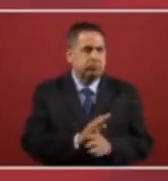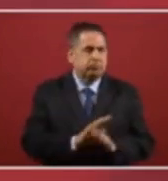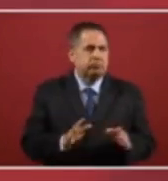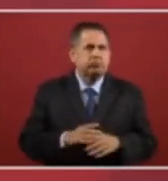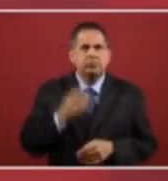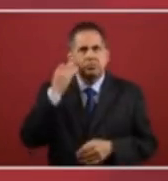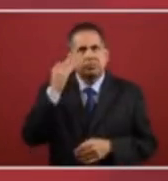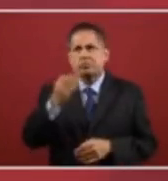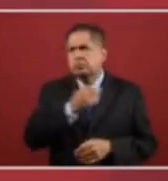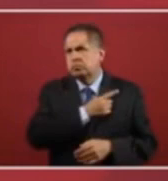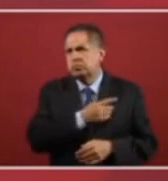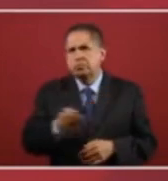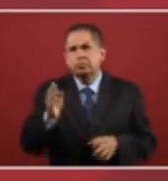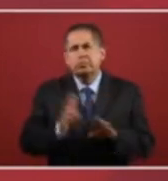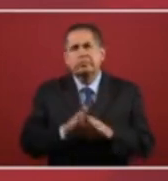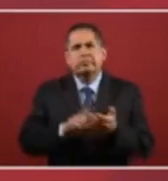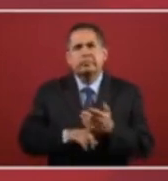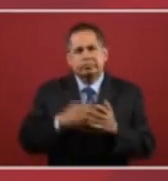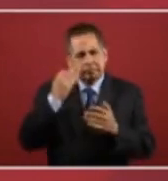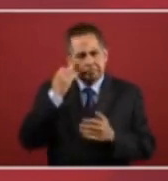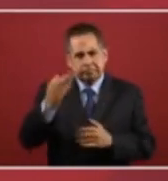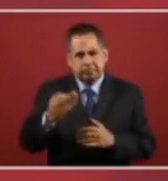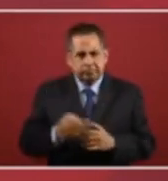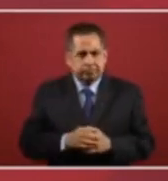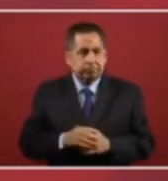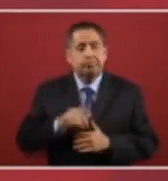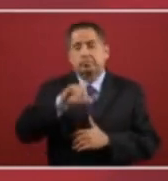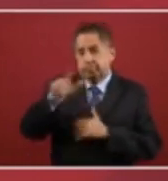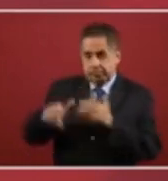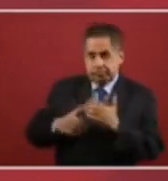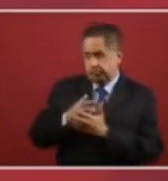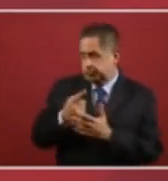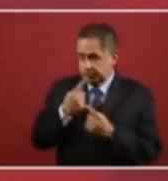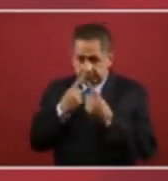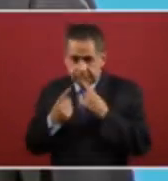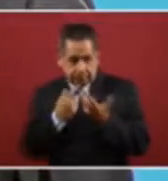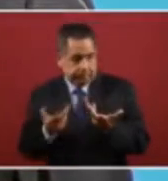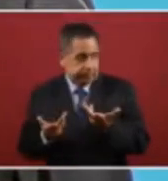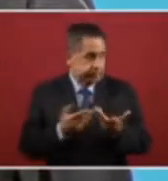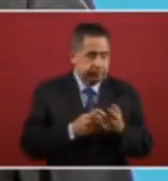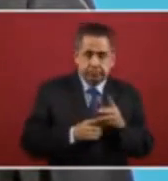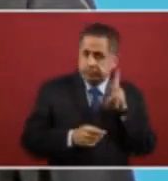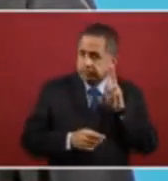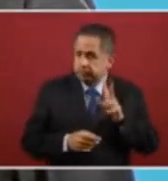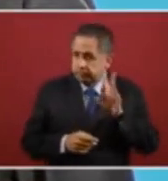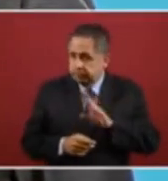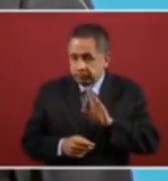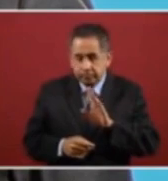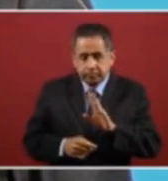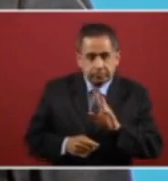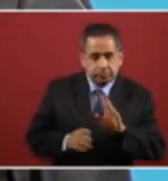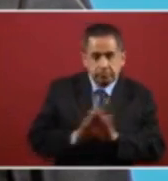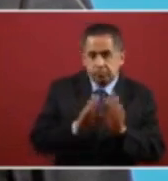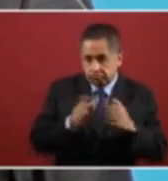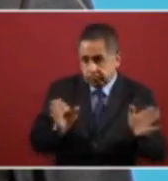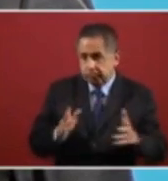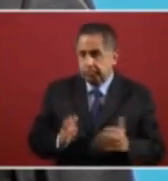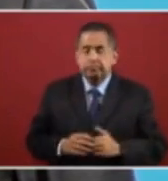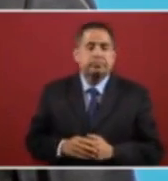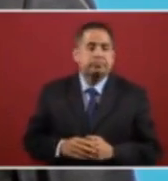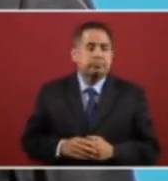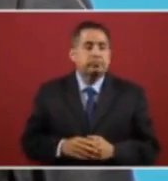stopped the mine for a time, and it was intervened so that they could come into